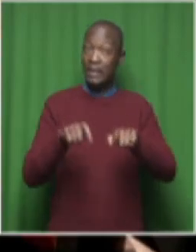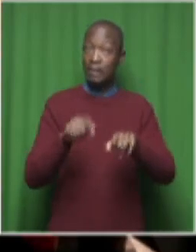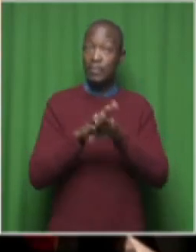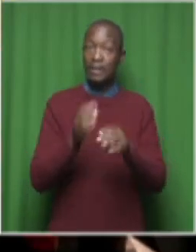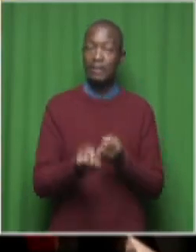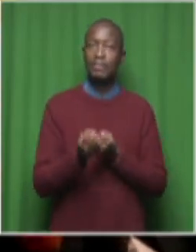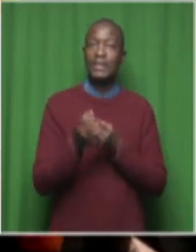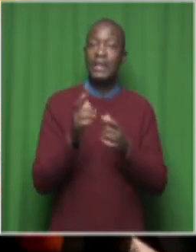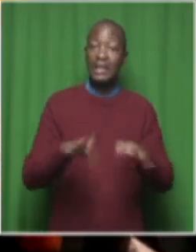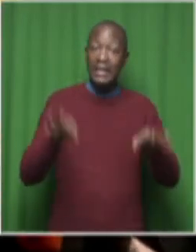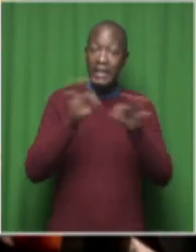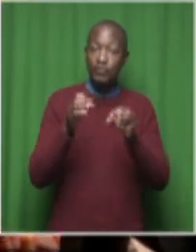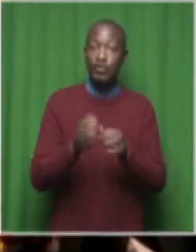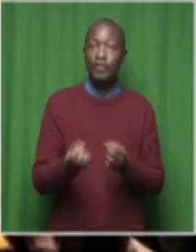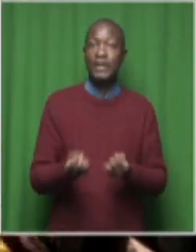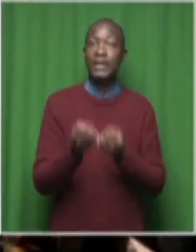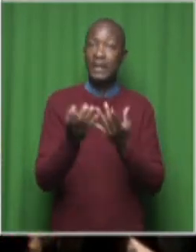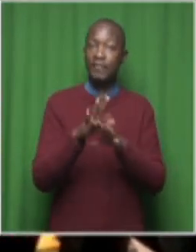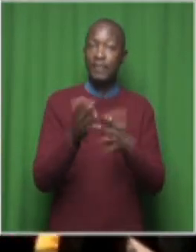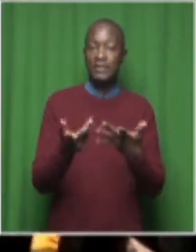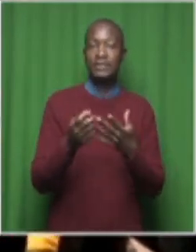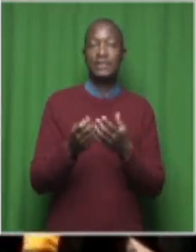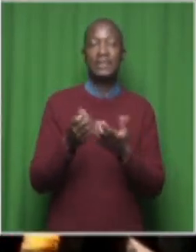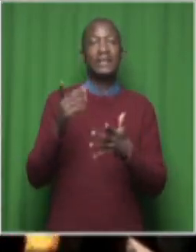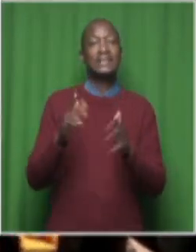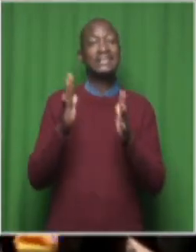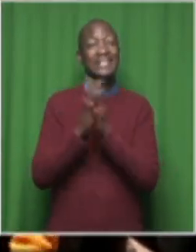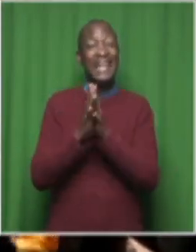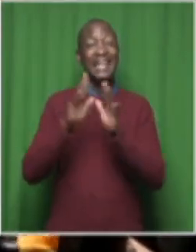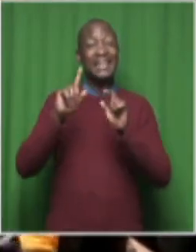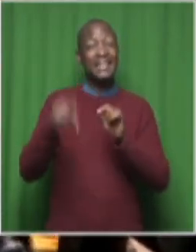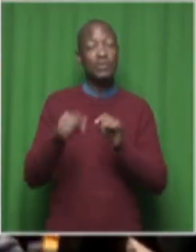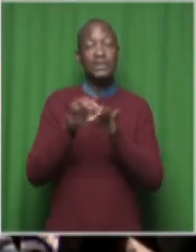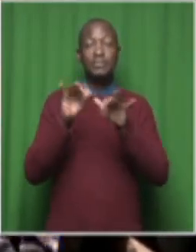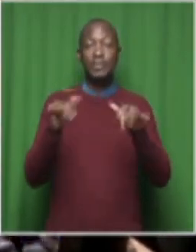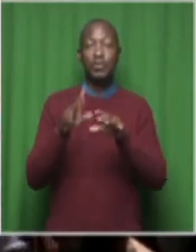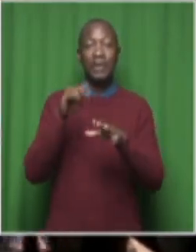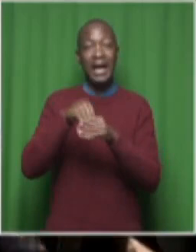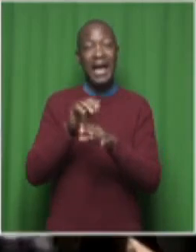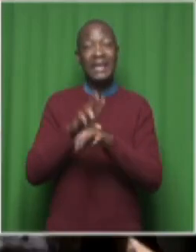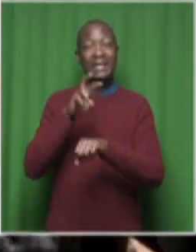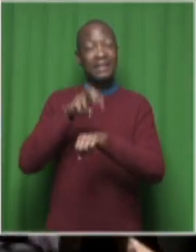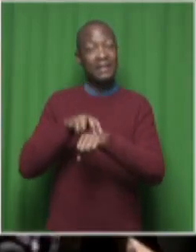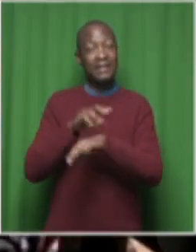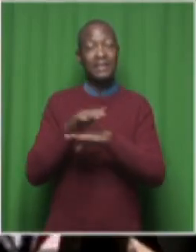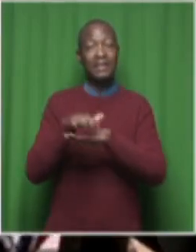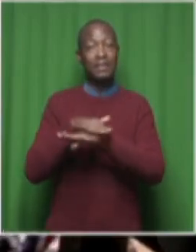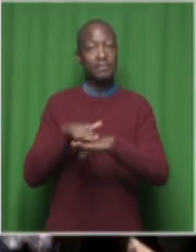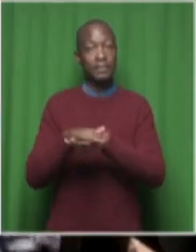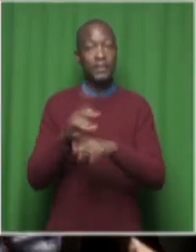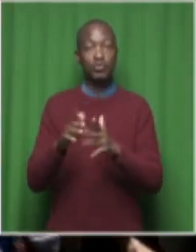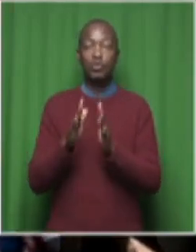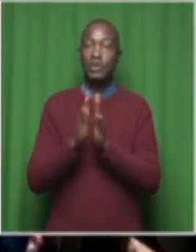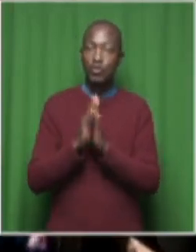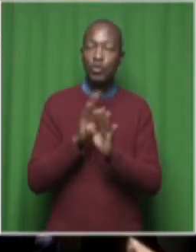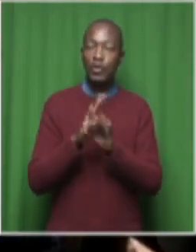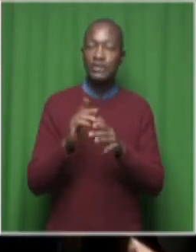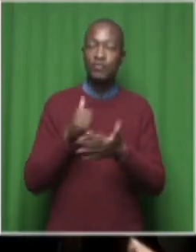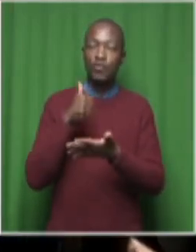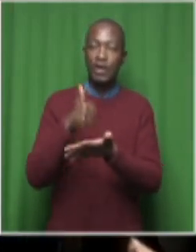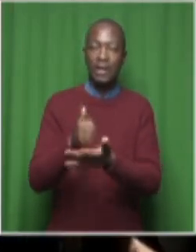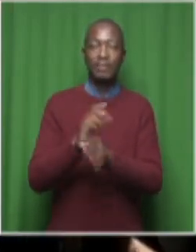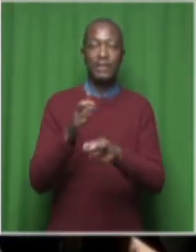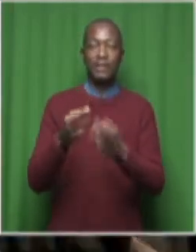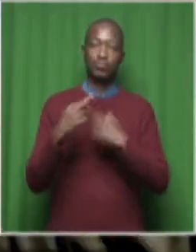Gift of the Givers estimates that around 10,000 people are in dire need based on the requests for help it